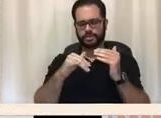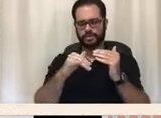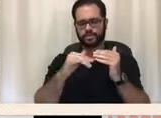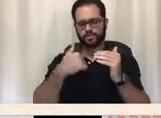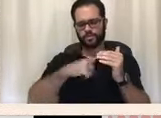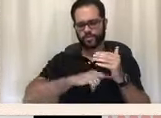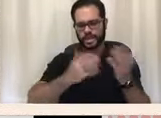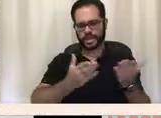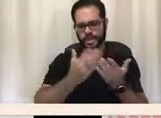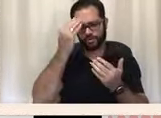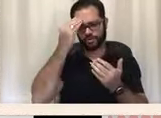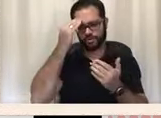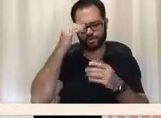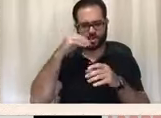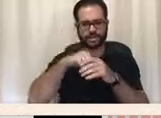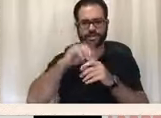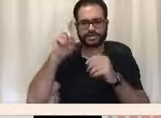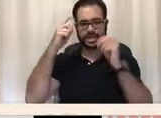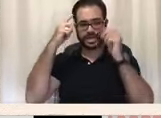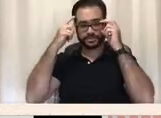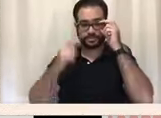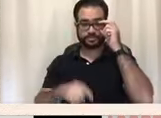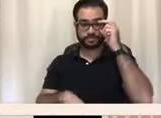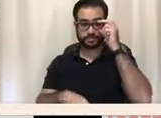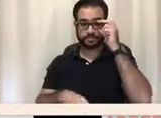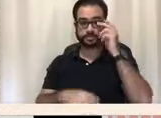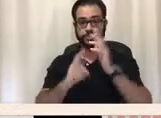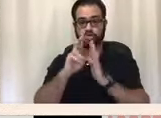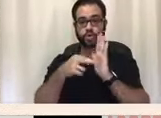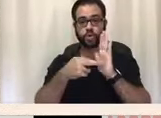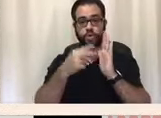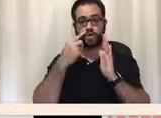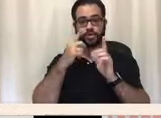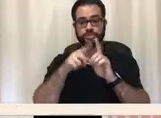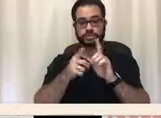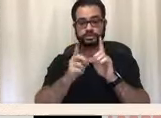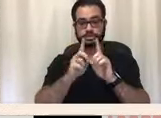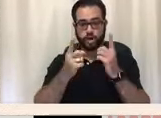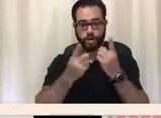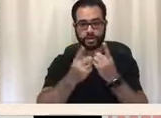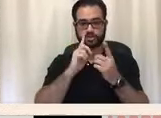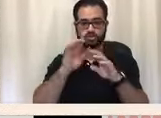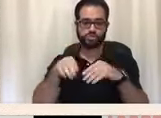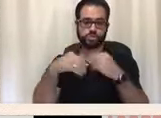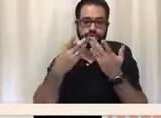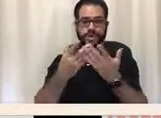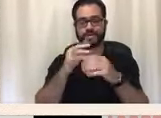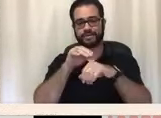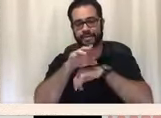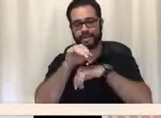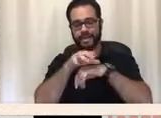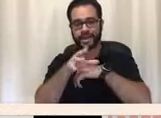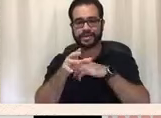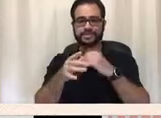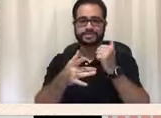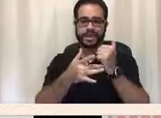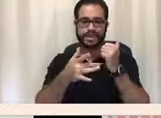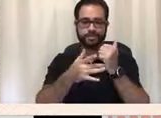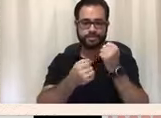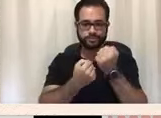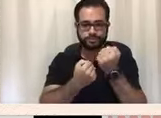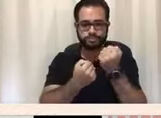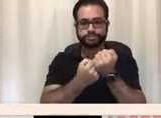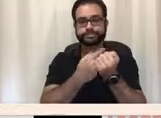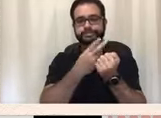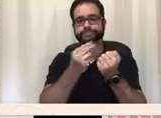department, as defined by statute, is to provide guidance, technical assistance, support, and resources across the state. So this kind